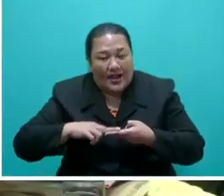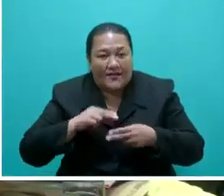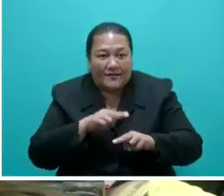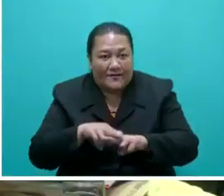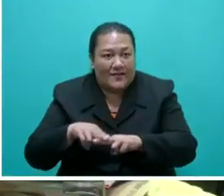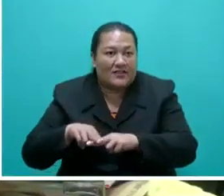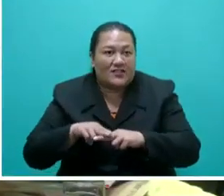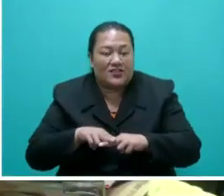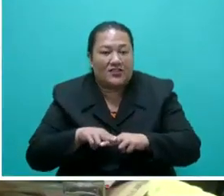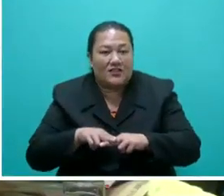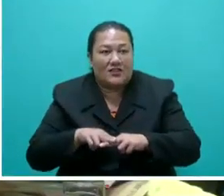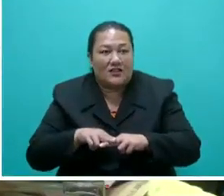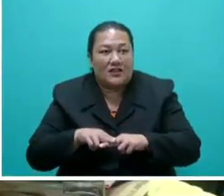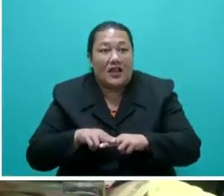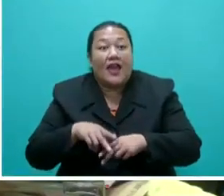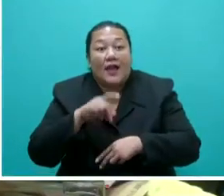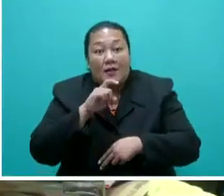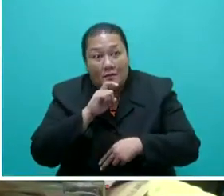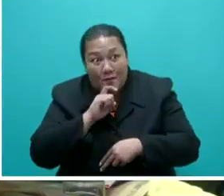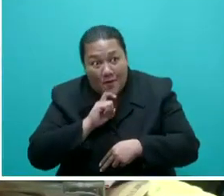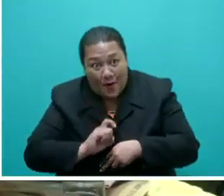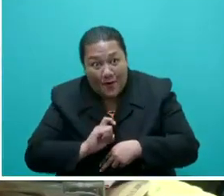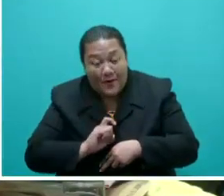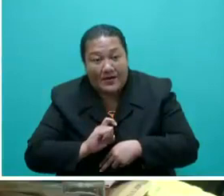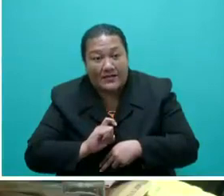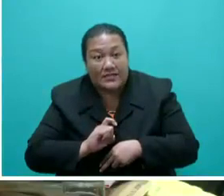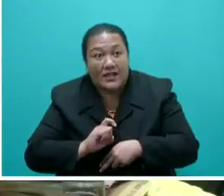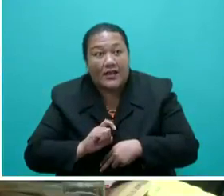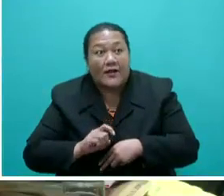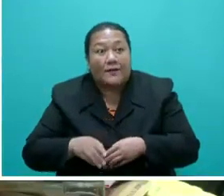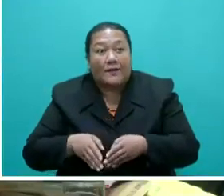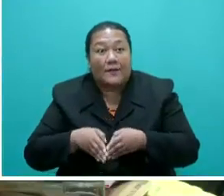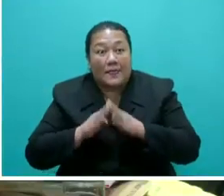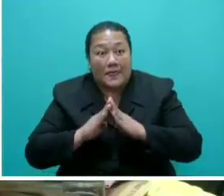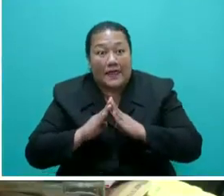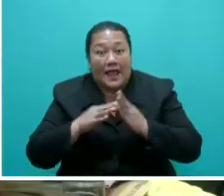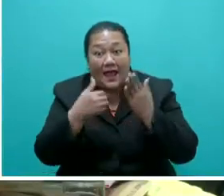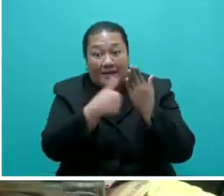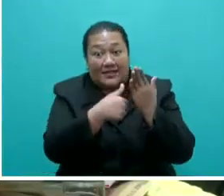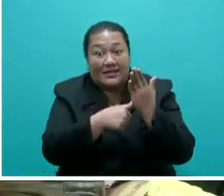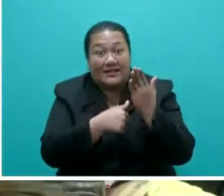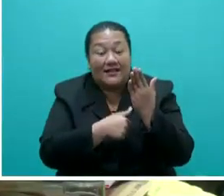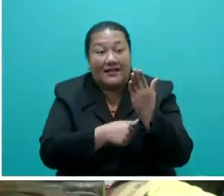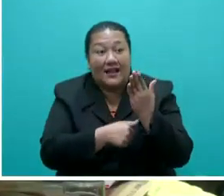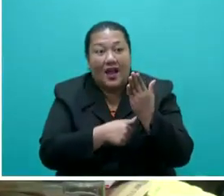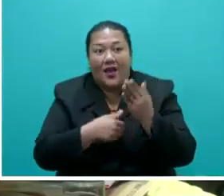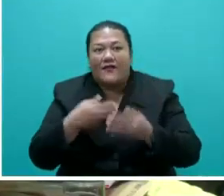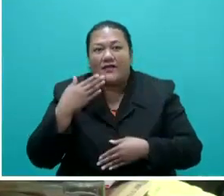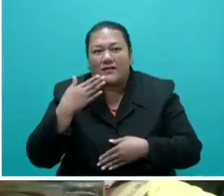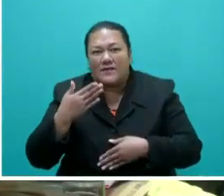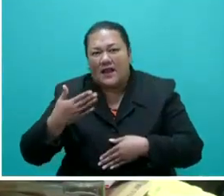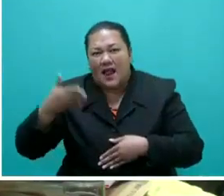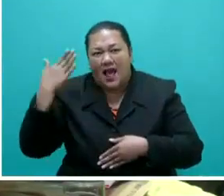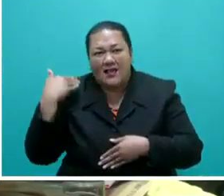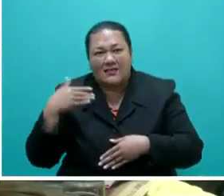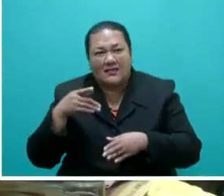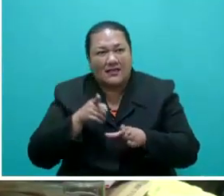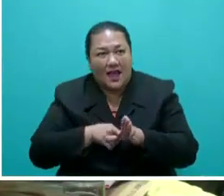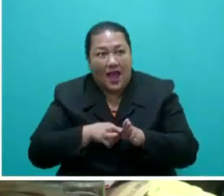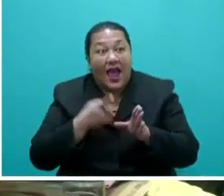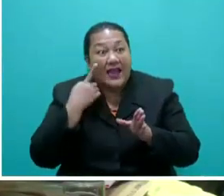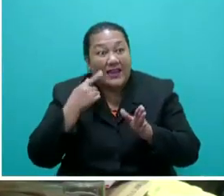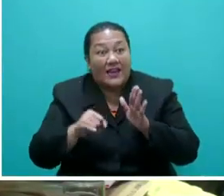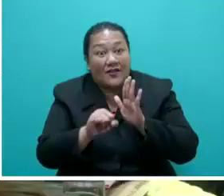that promised that we will continue with the reform agenda that he had set out in his speech last year and identified the